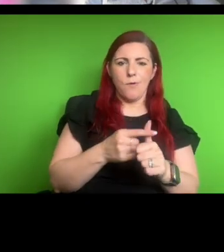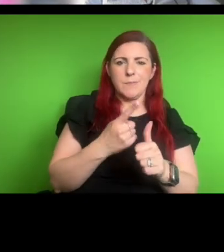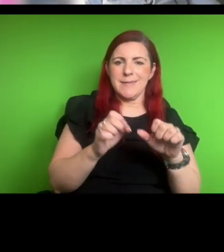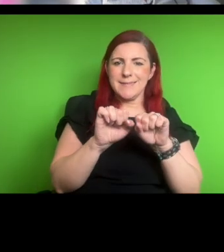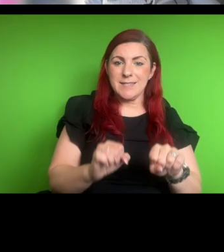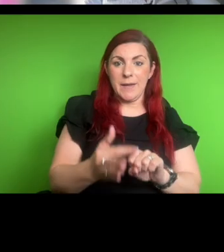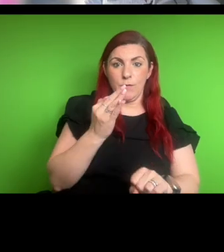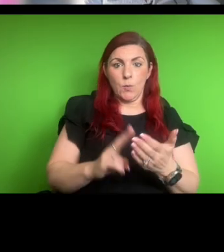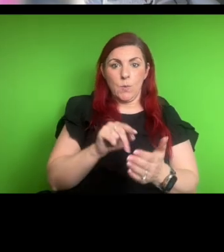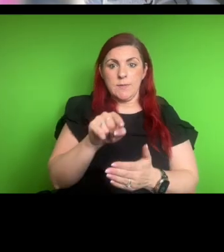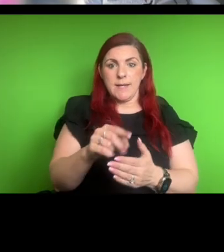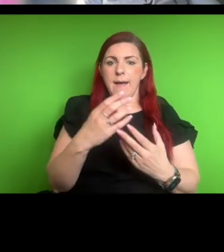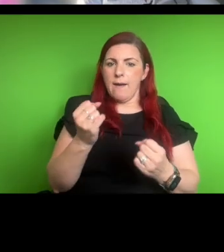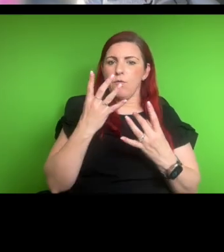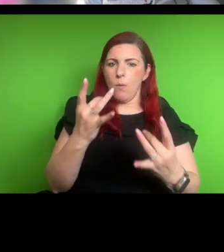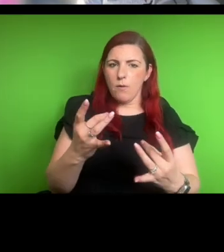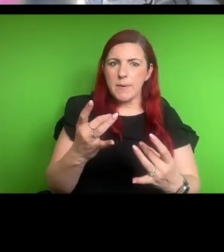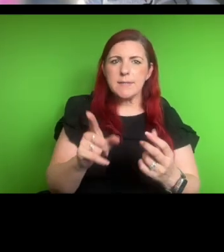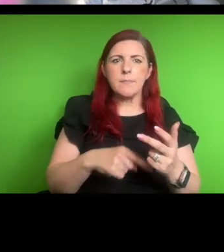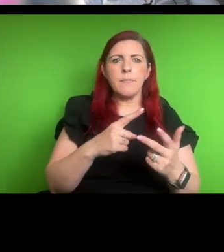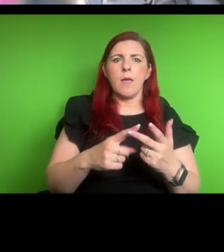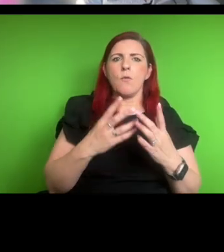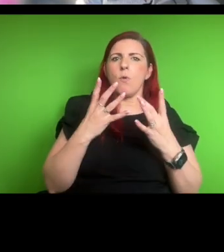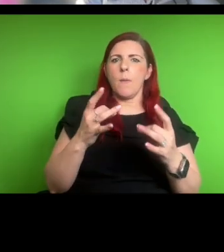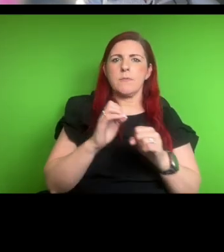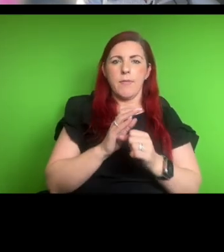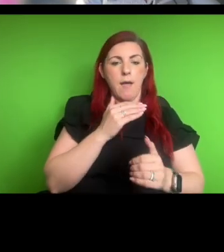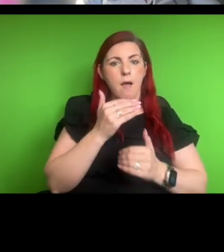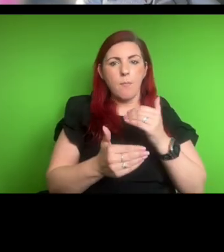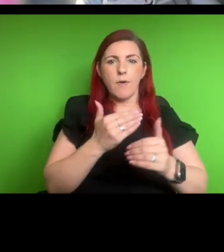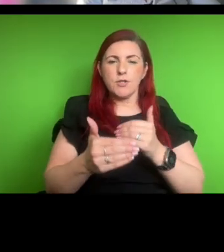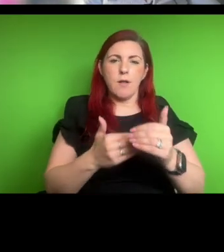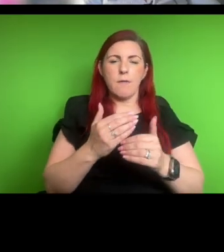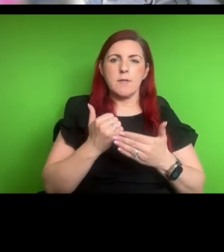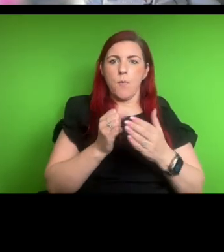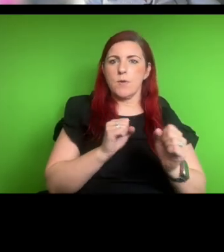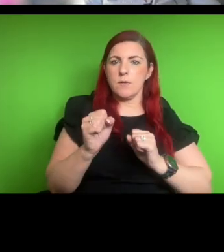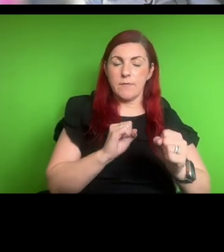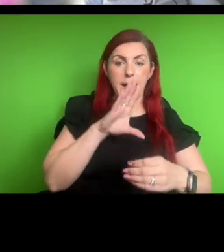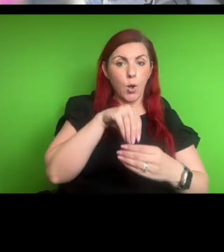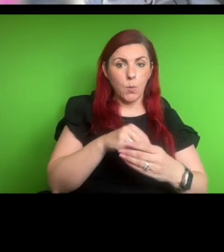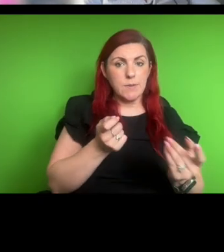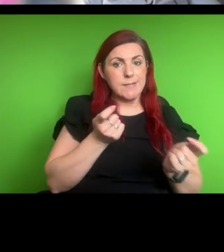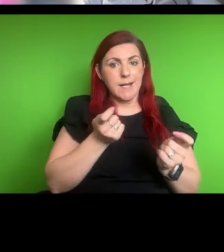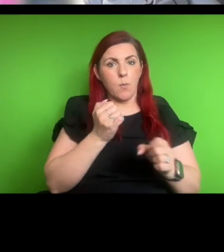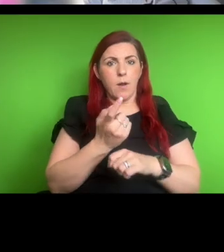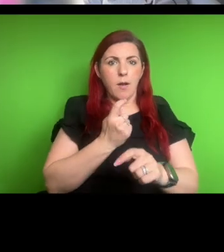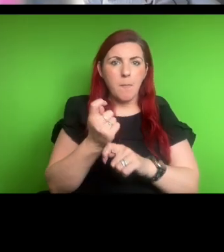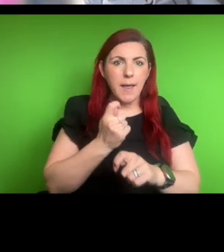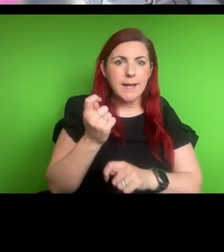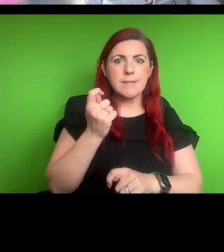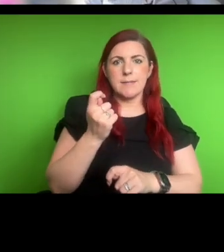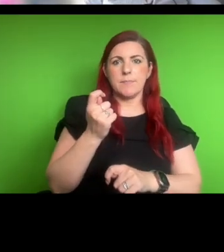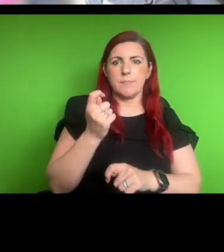requirements for the operation of the support service, including dealing with complaints, competence of support service staff, and